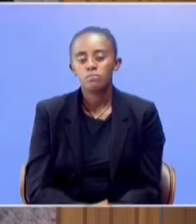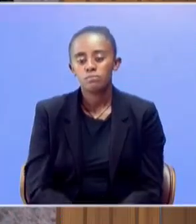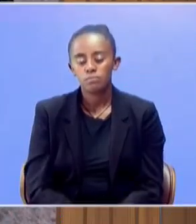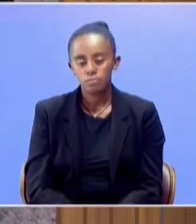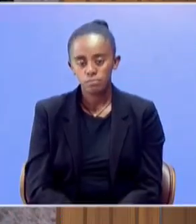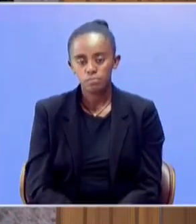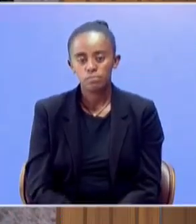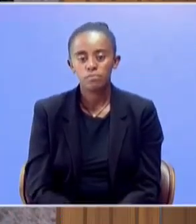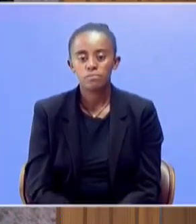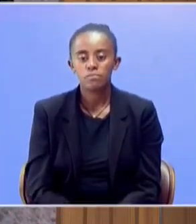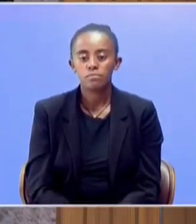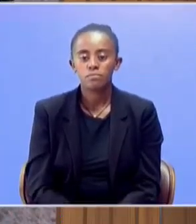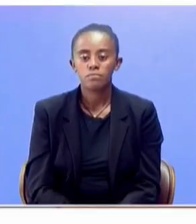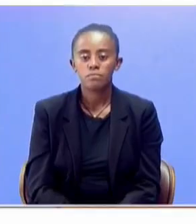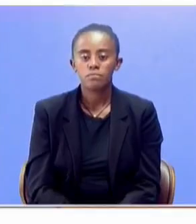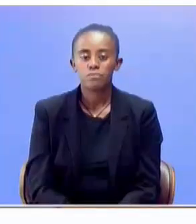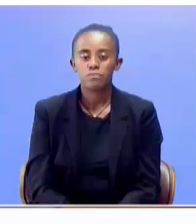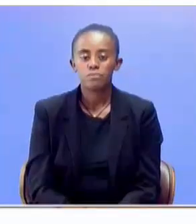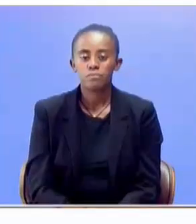Okay.